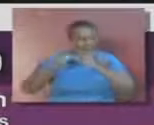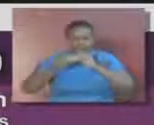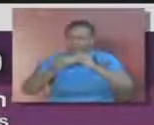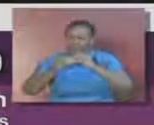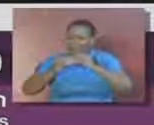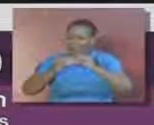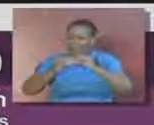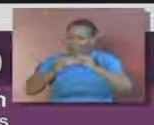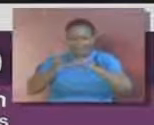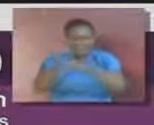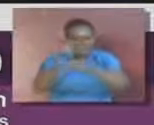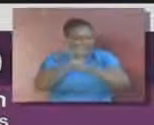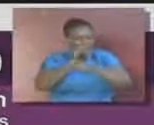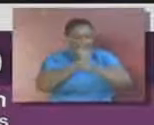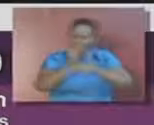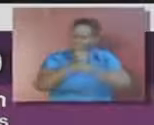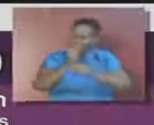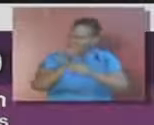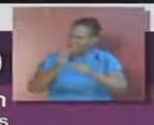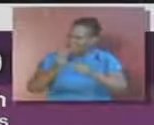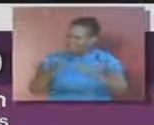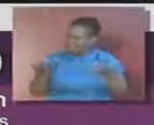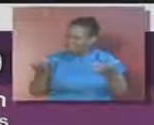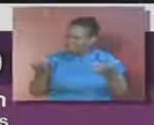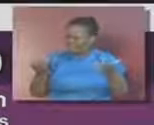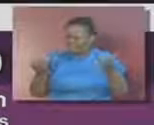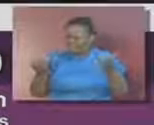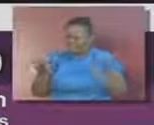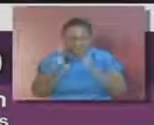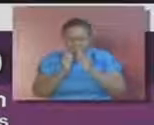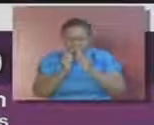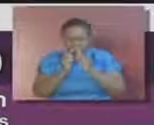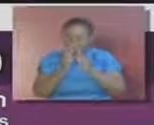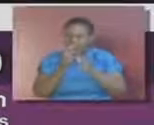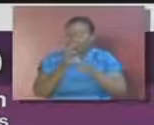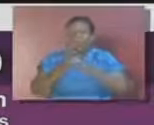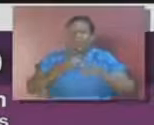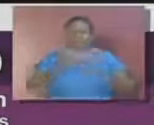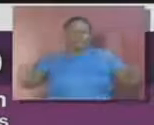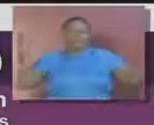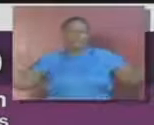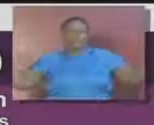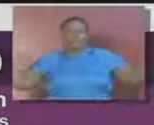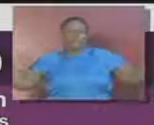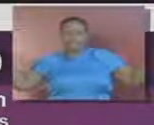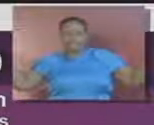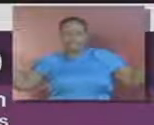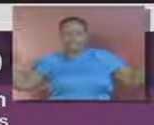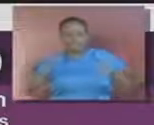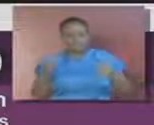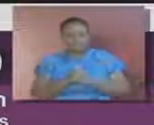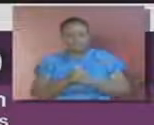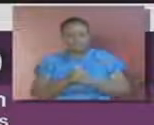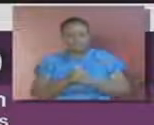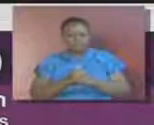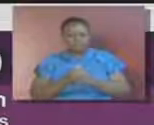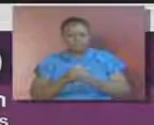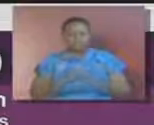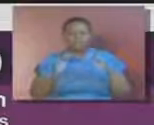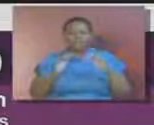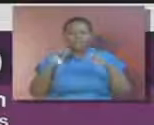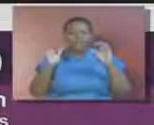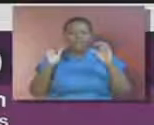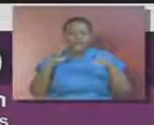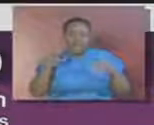happening. And then secondly, how does the increase in the Brazilian variant impact on this country's repatriation exercise? Thank